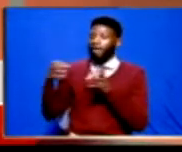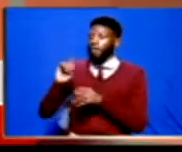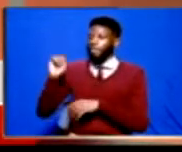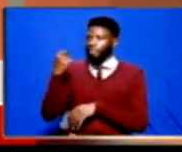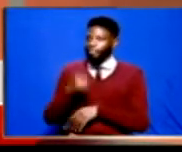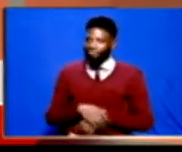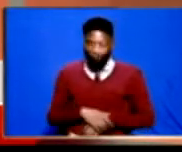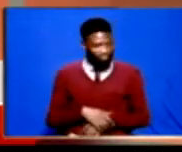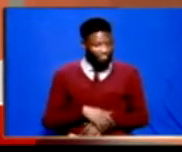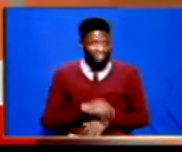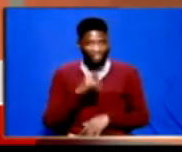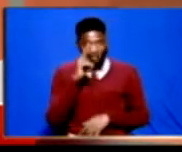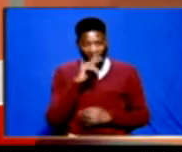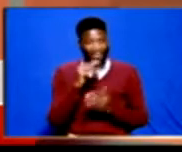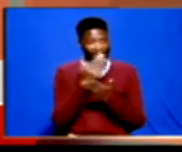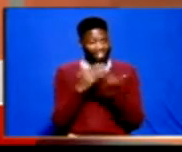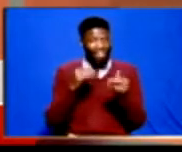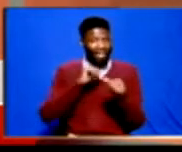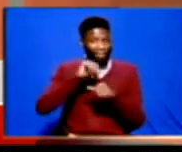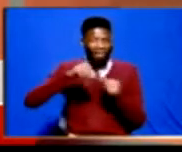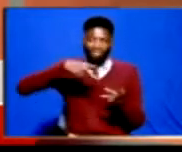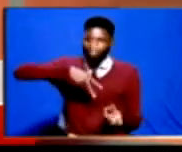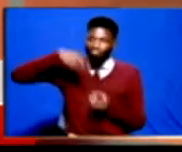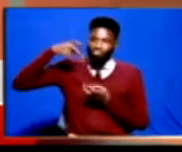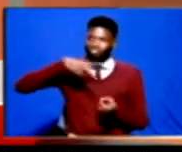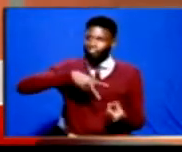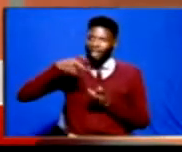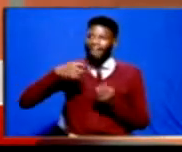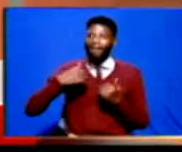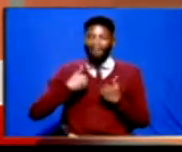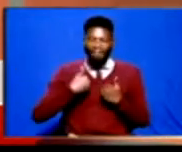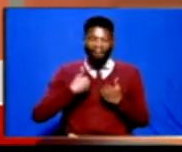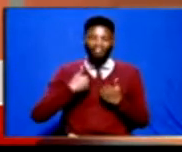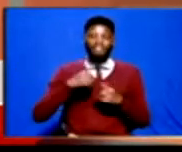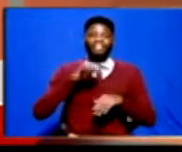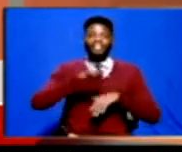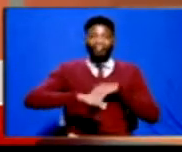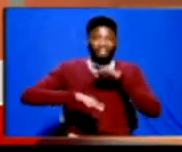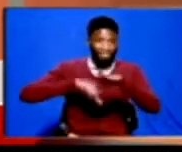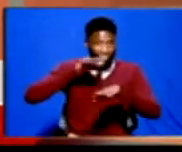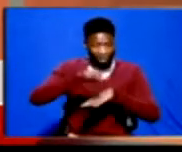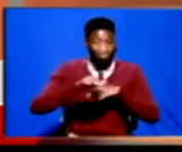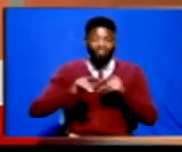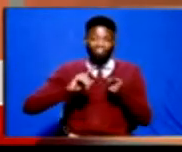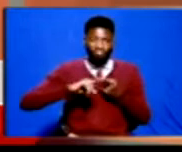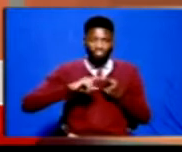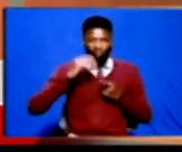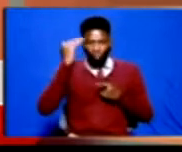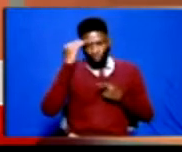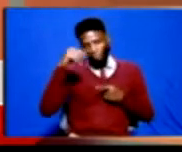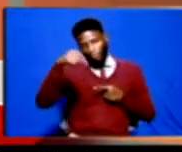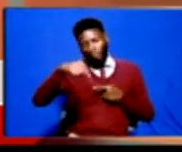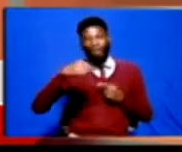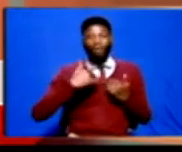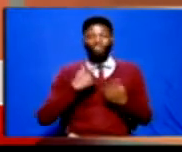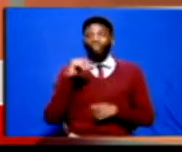about mining especially is that it goes in stages. One is that you can know that potentially there is gold